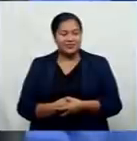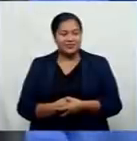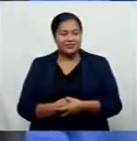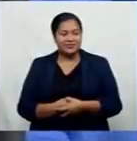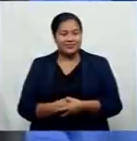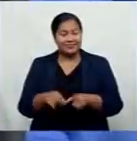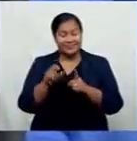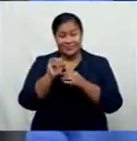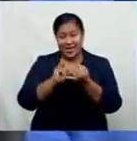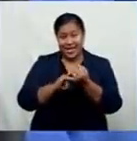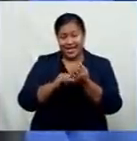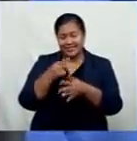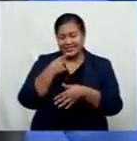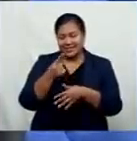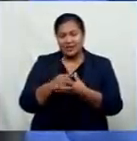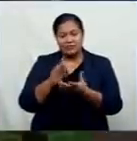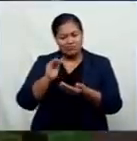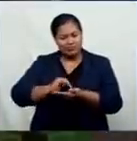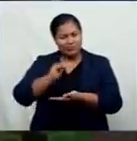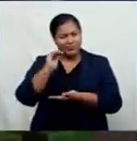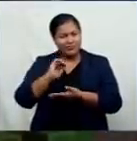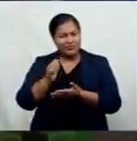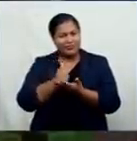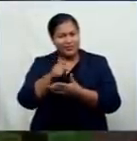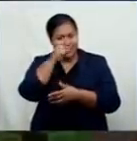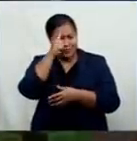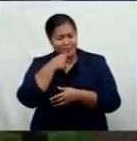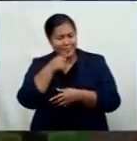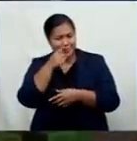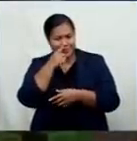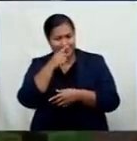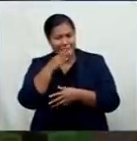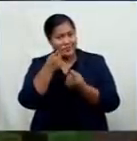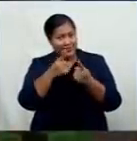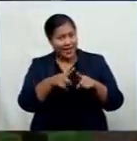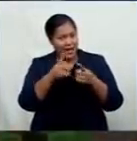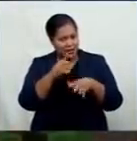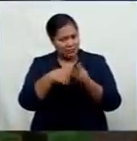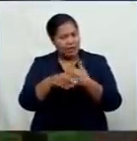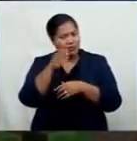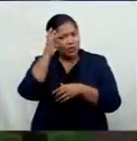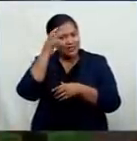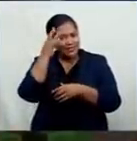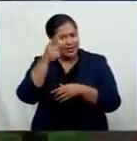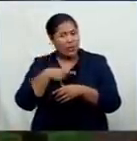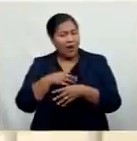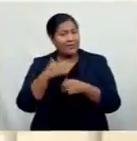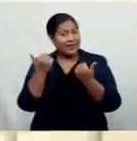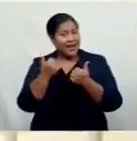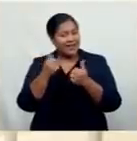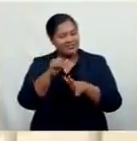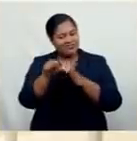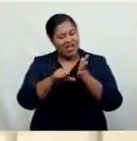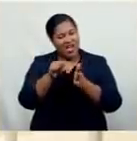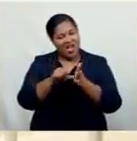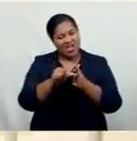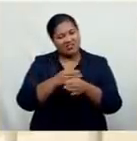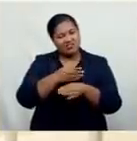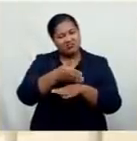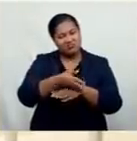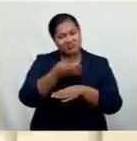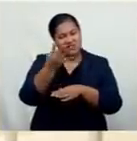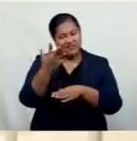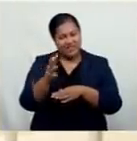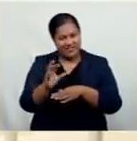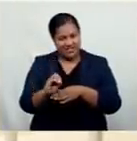The Permanent Secretary says the increasing number of COVID-19 deaths is concerning, with the majority being above the age of 50.